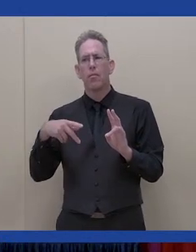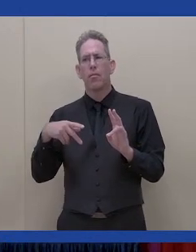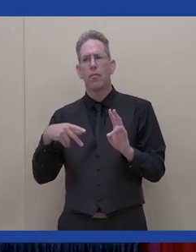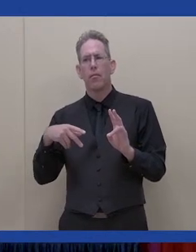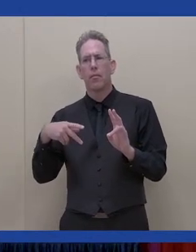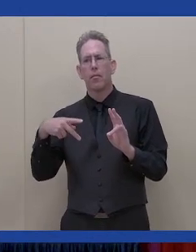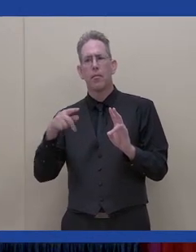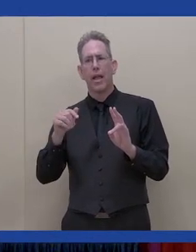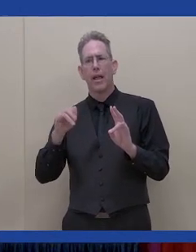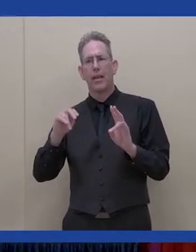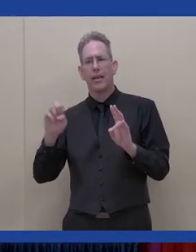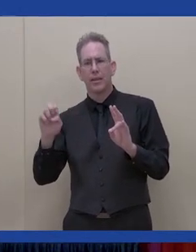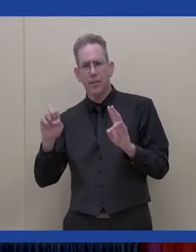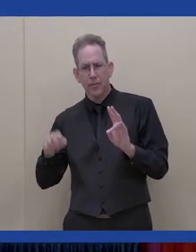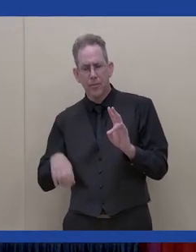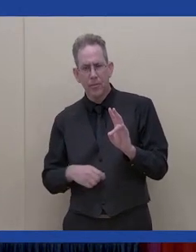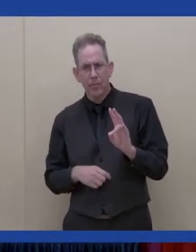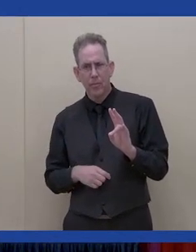No.